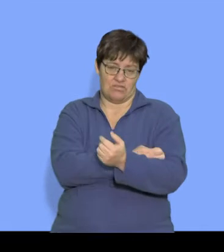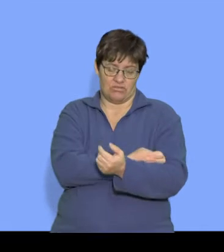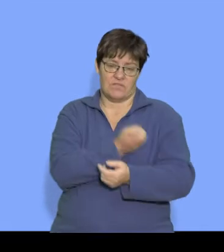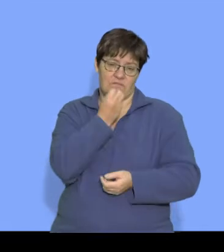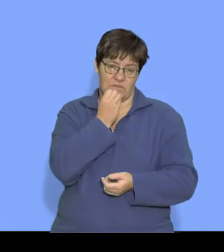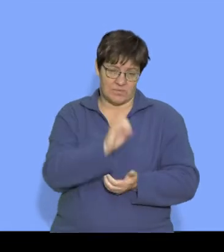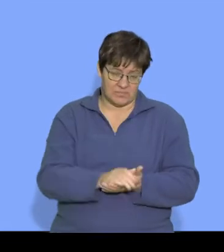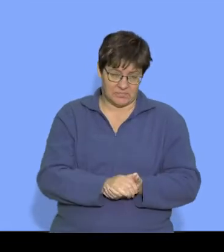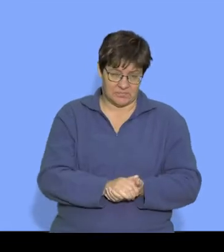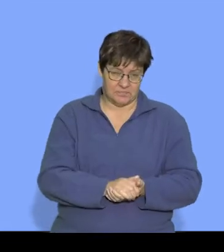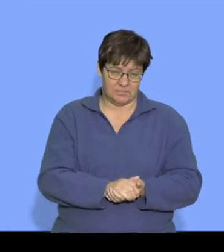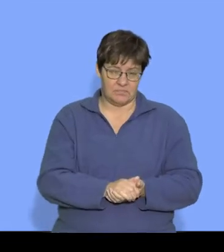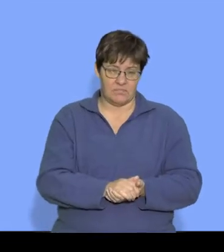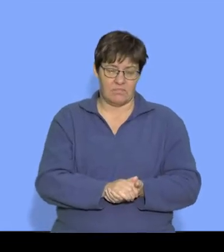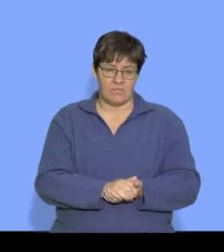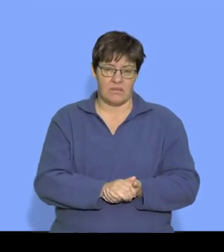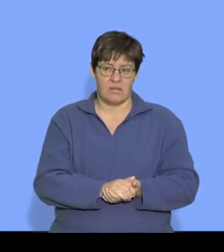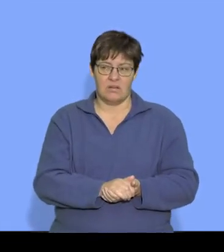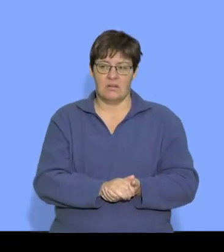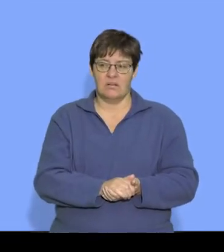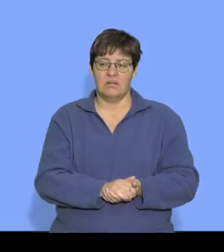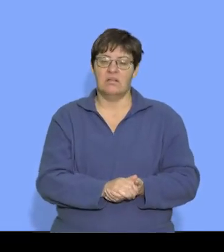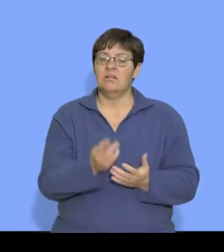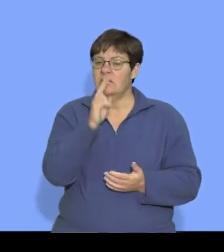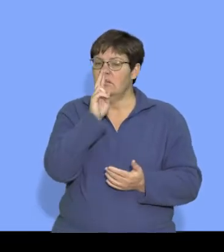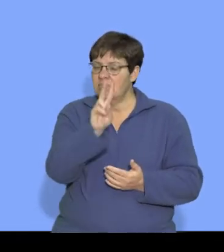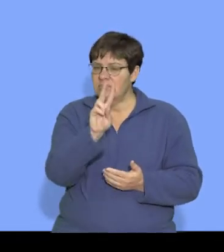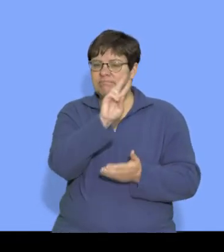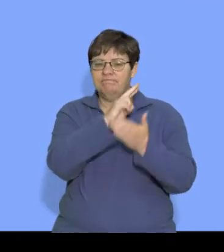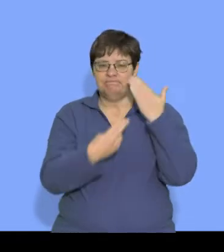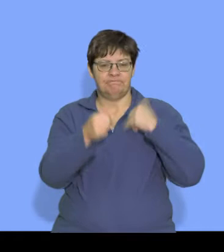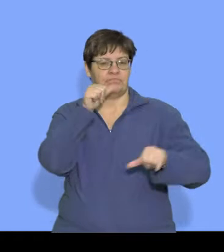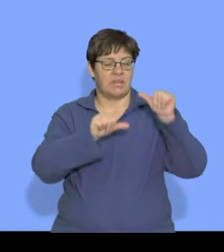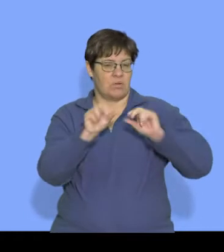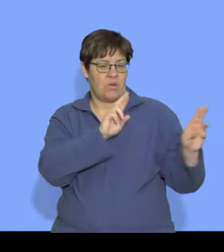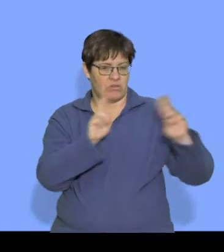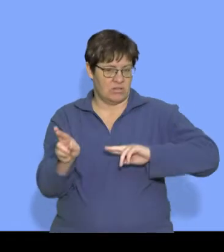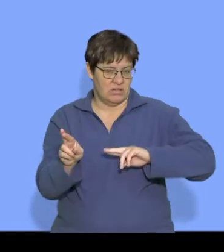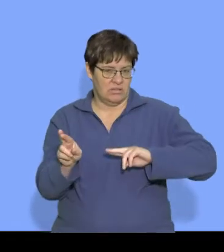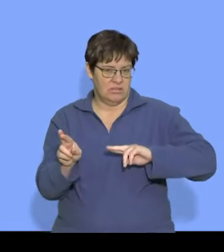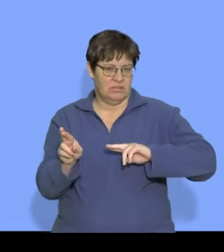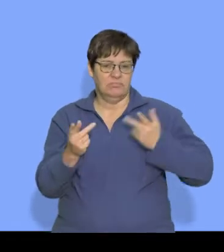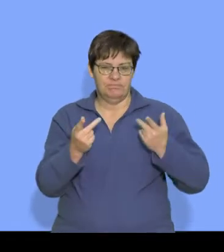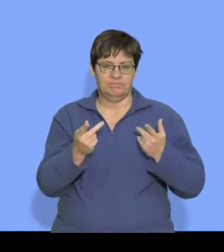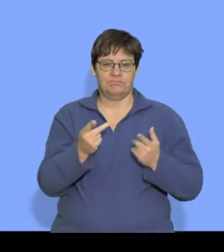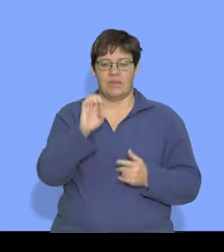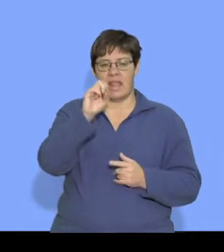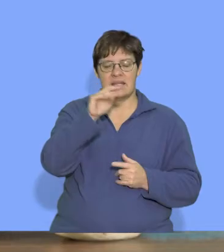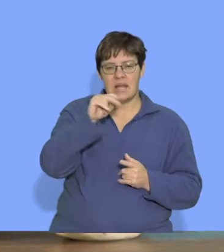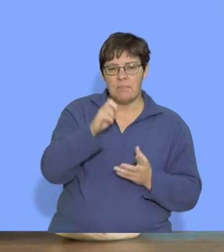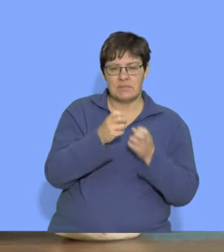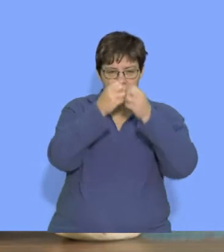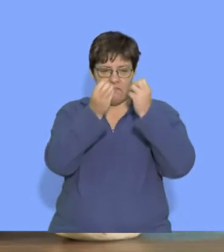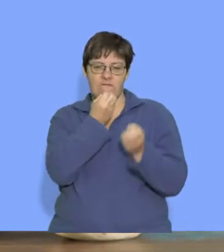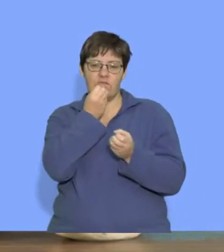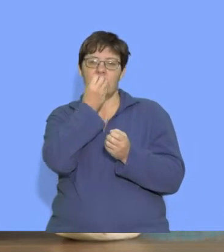nutrition. So again, it's the ability to look at the biochemical reaction, so in terms of what happens with the enzymes and how they